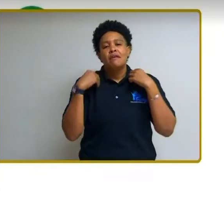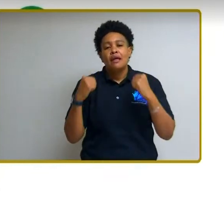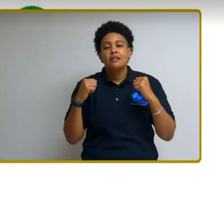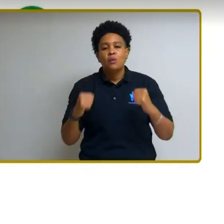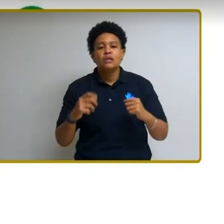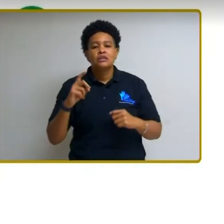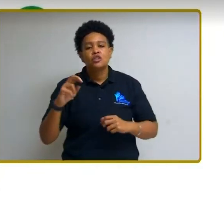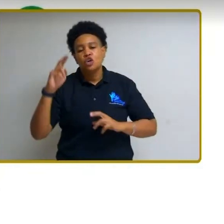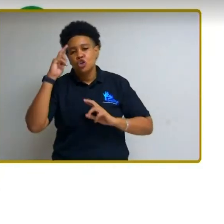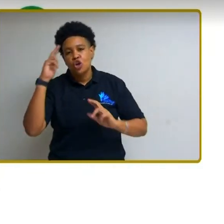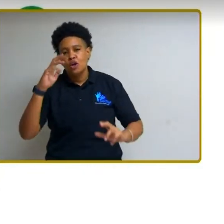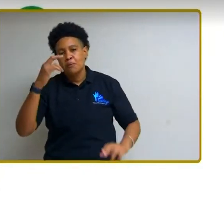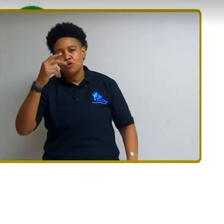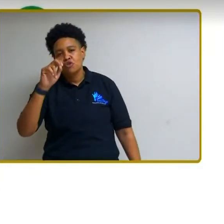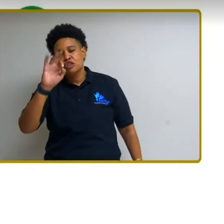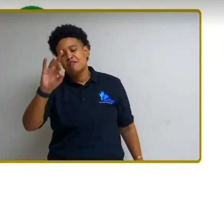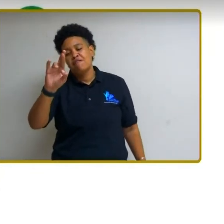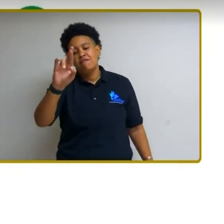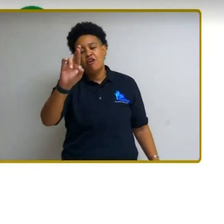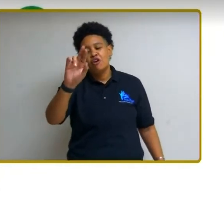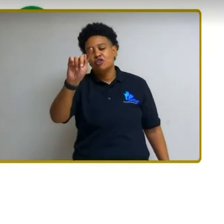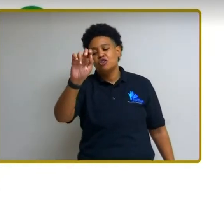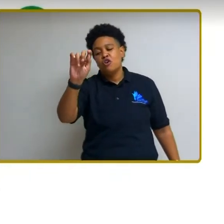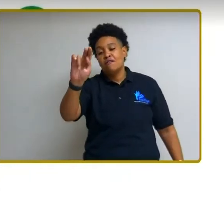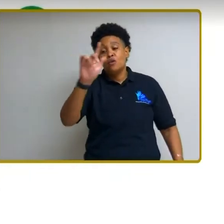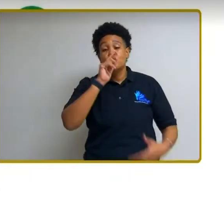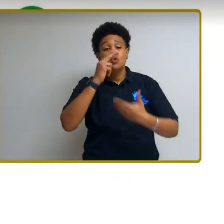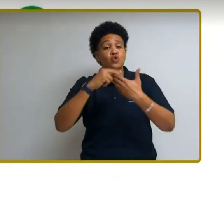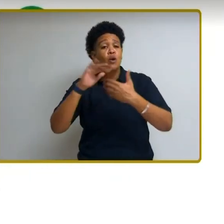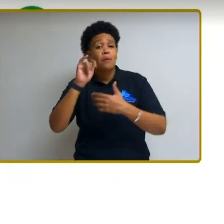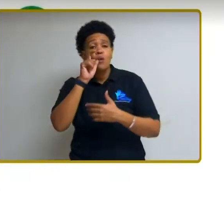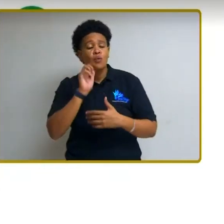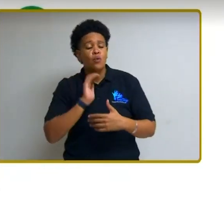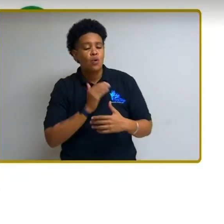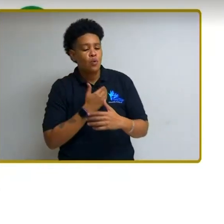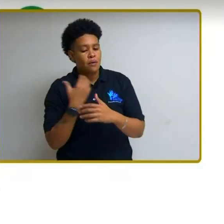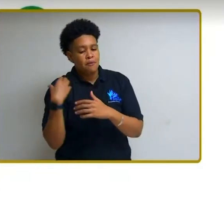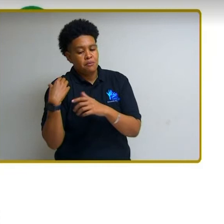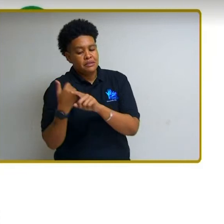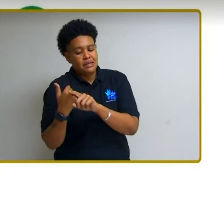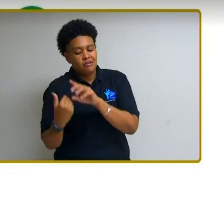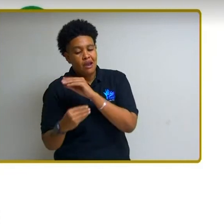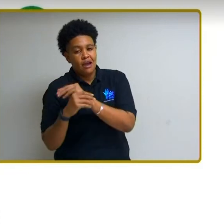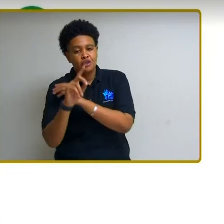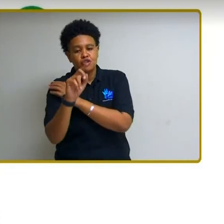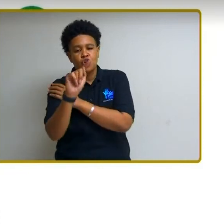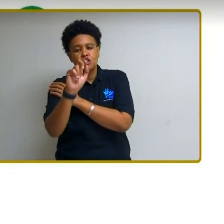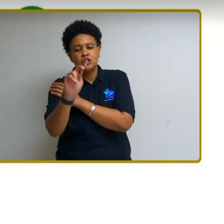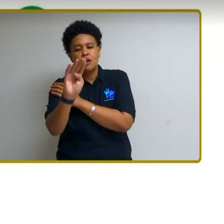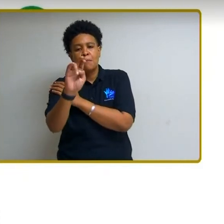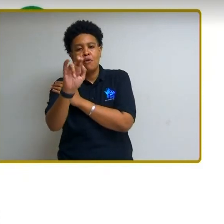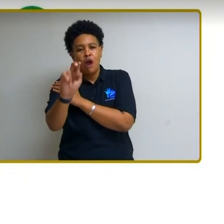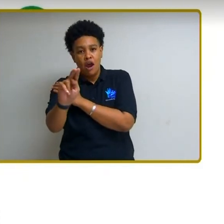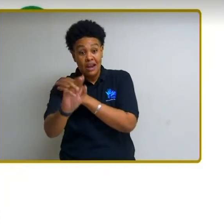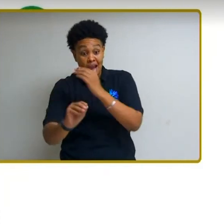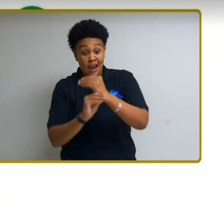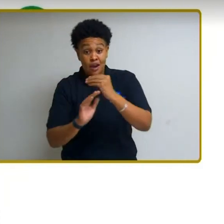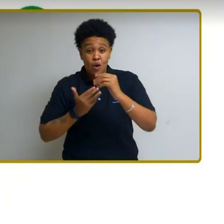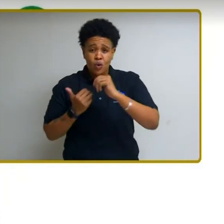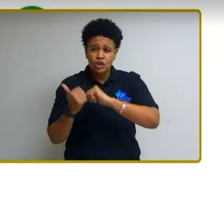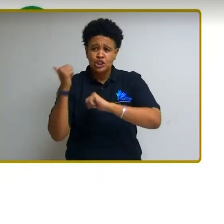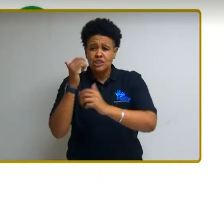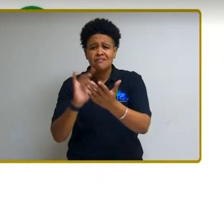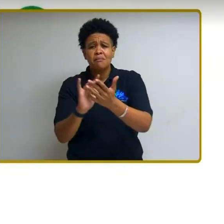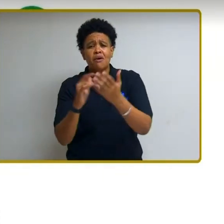Wellness, Dr. the Honorable Christopher Tufton, who is joined by our Permanent Secretary, Mr. Dunstan Bryan, and our Chief